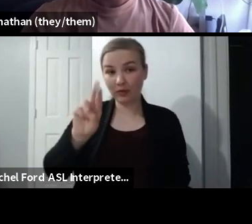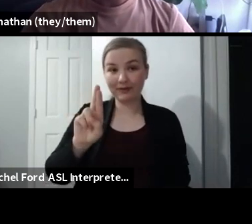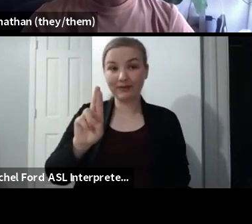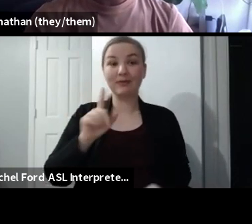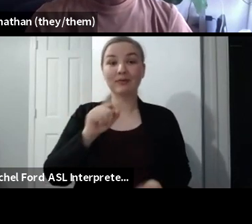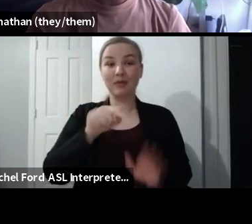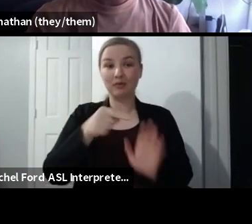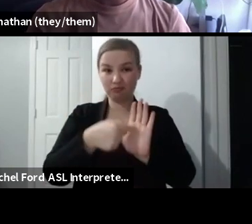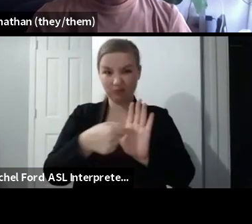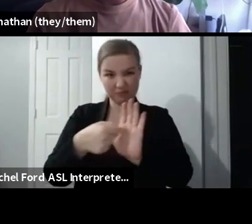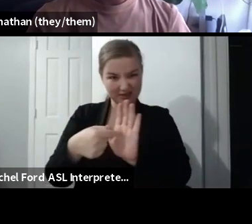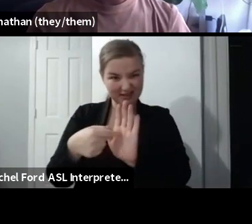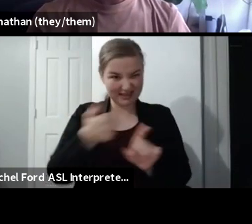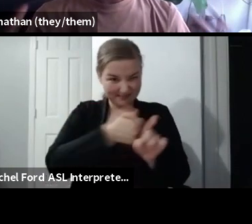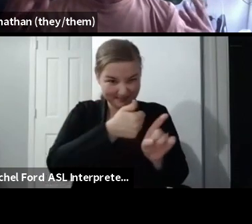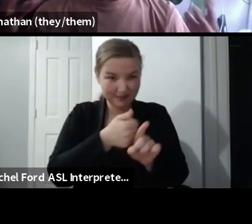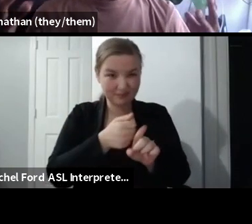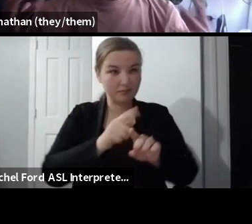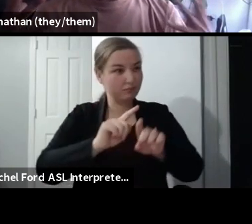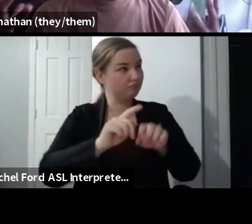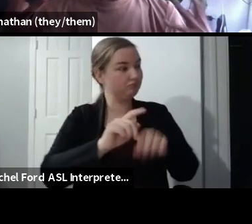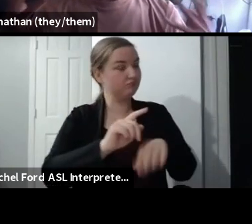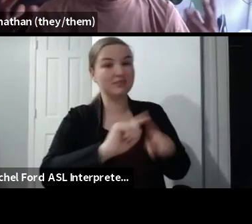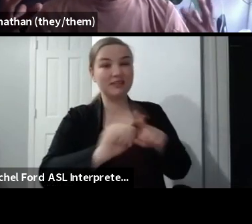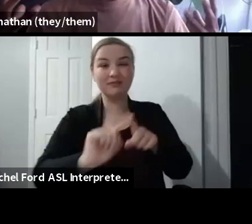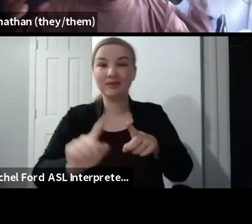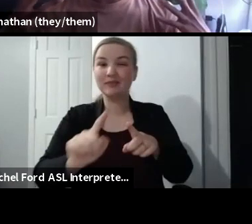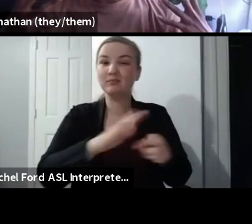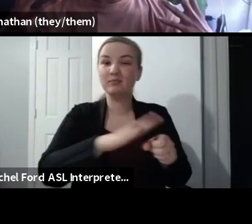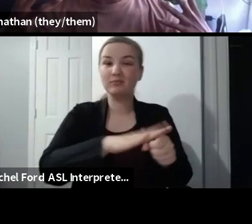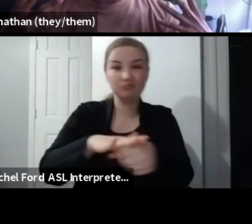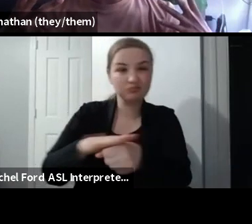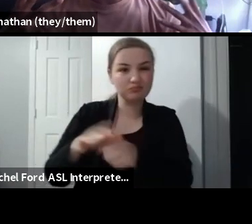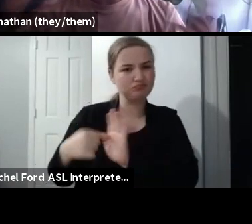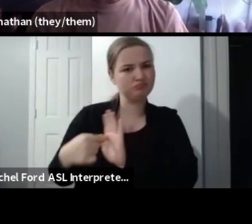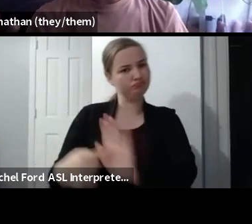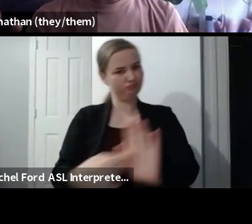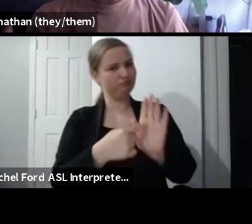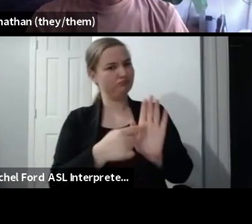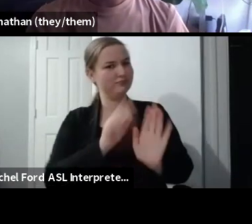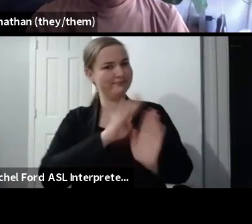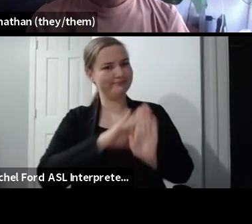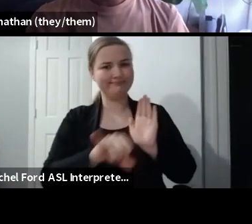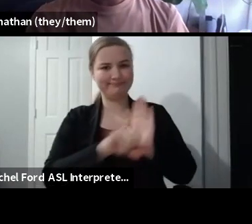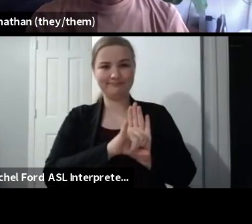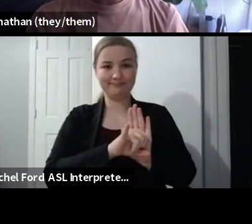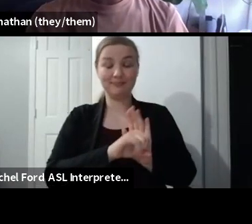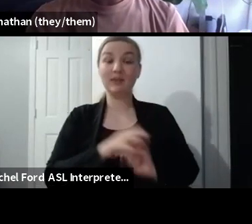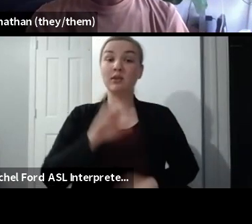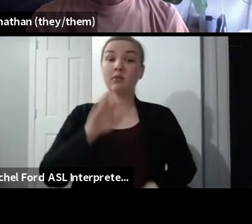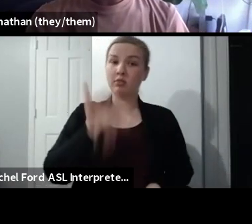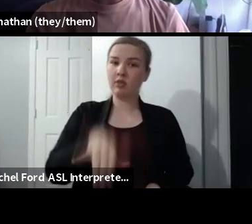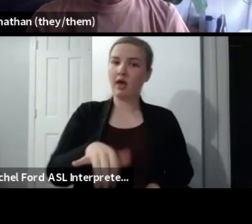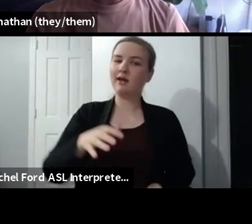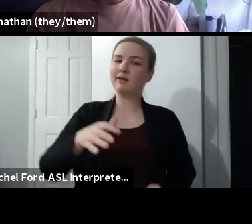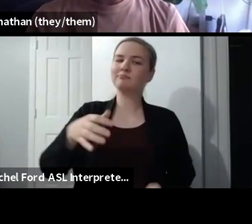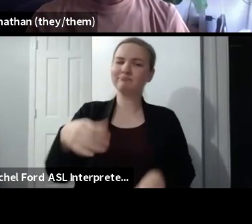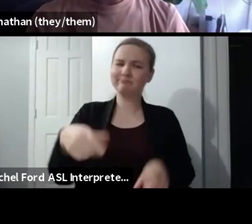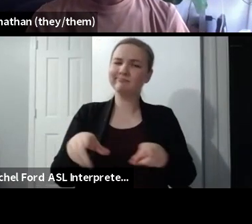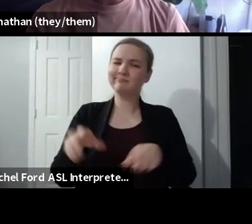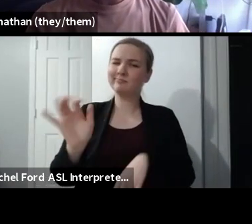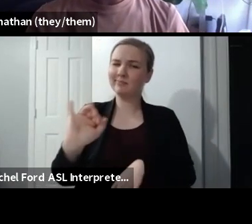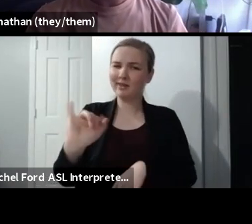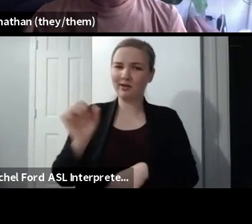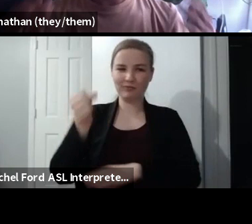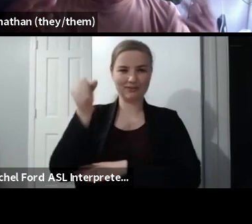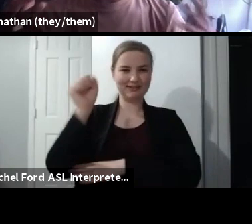in spaces, and how that artwork is like, that kind of method is also a form of resistance. So when I make things, I normally end